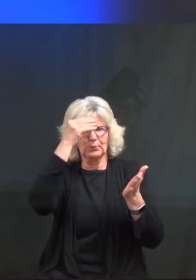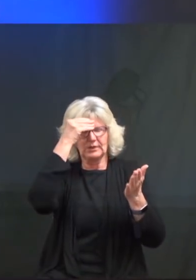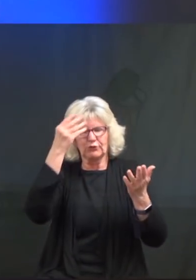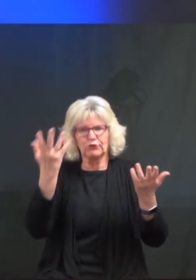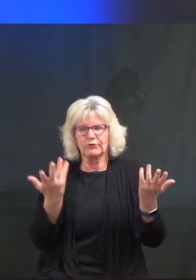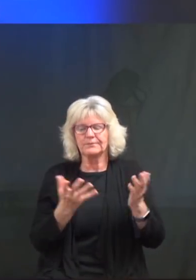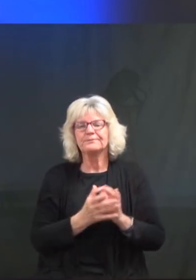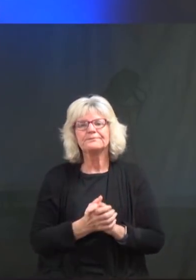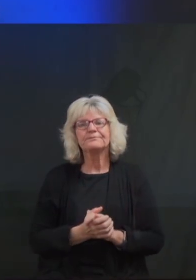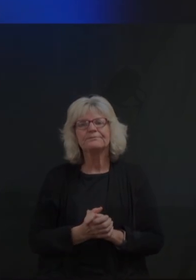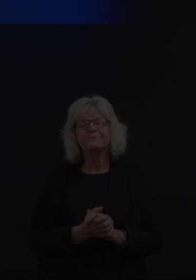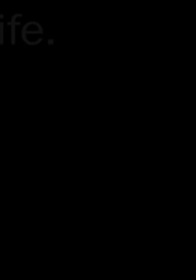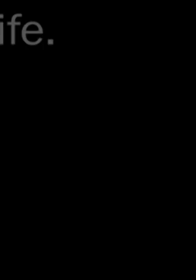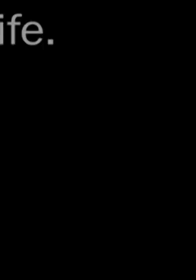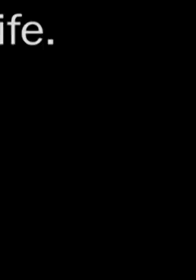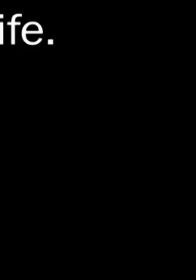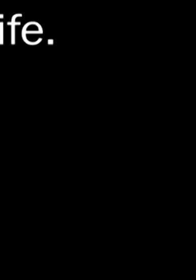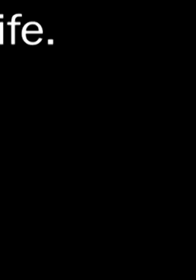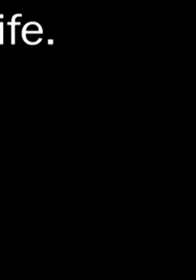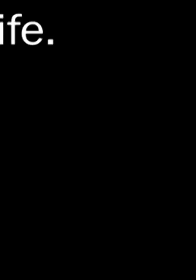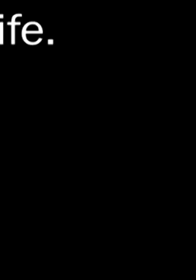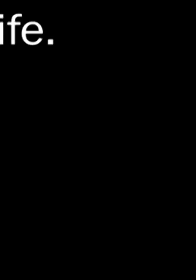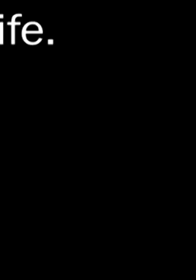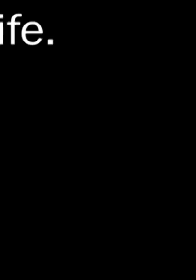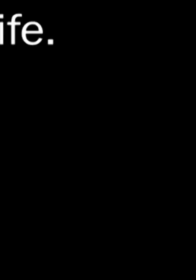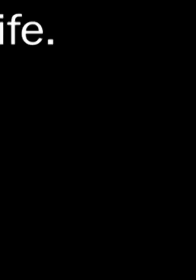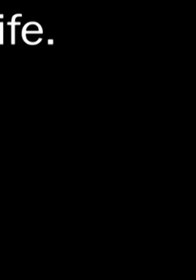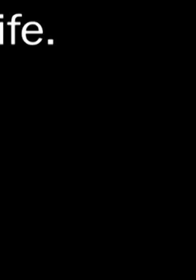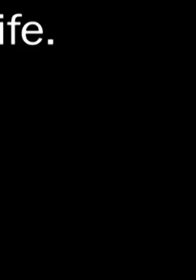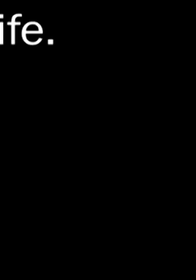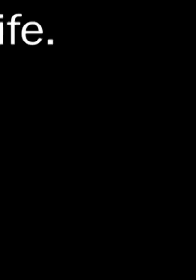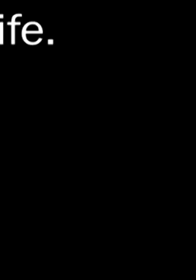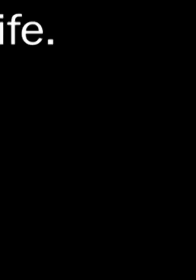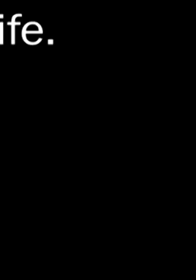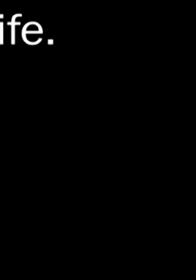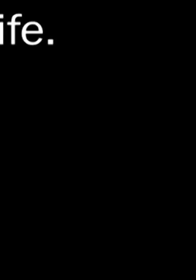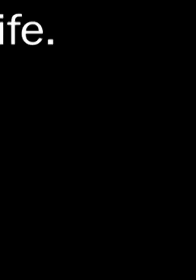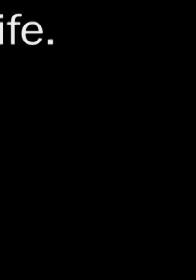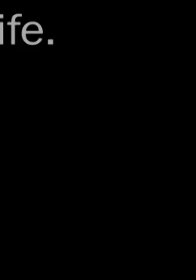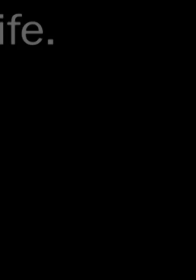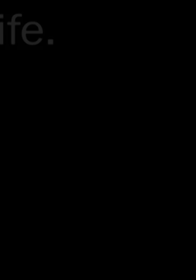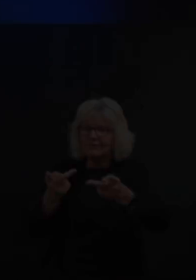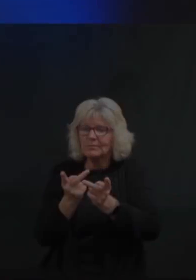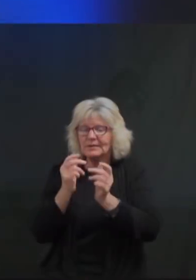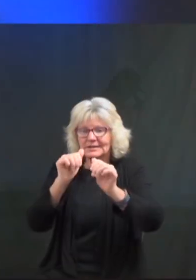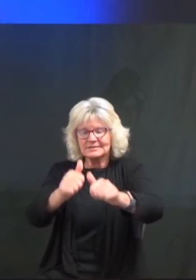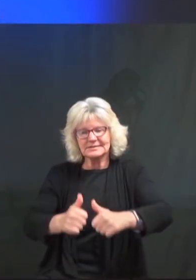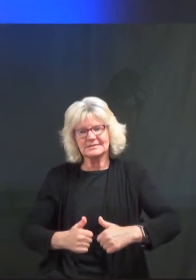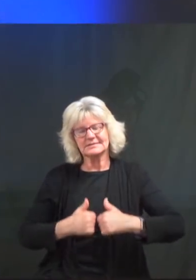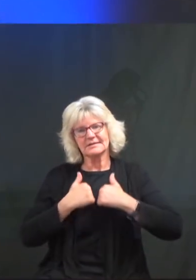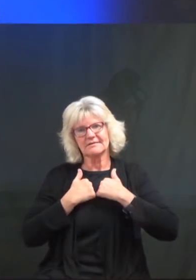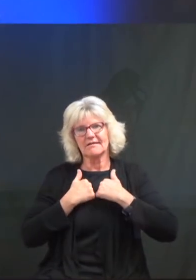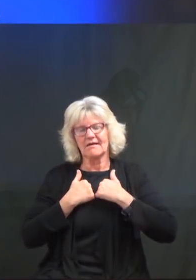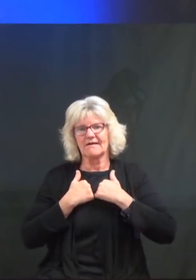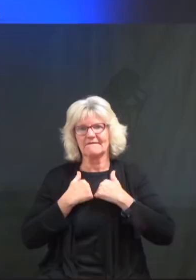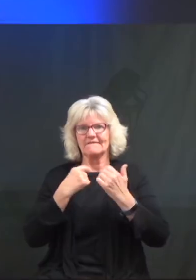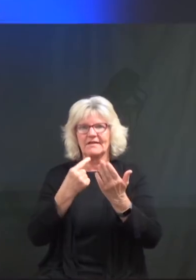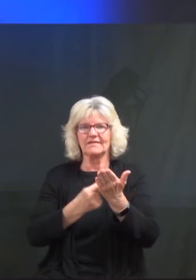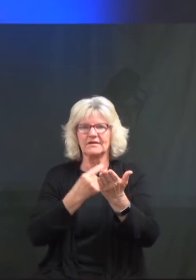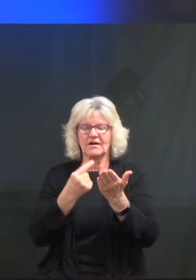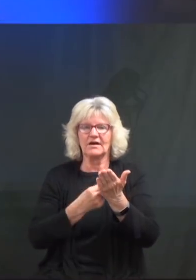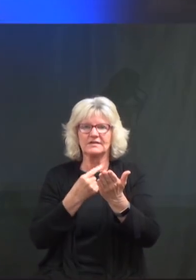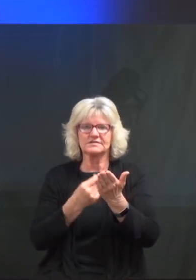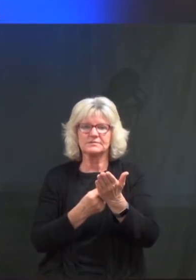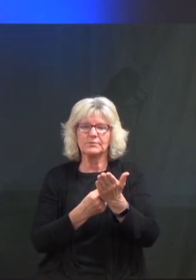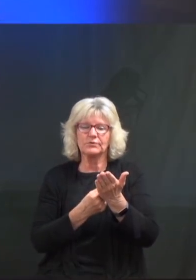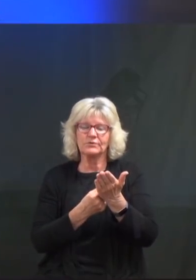this? First lesson, God calls people from all walks of life. The gospel is